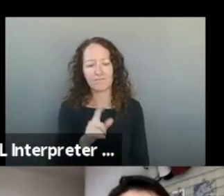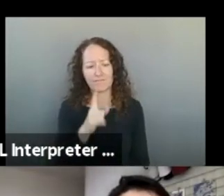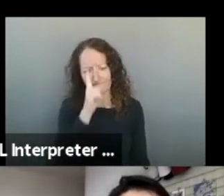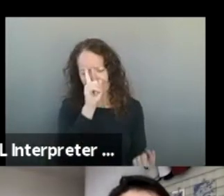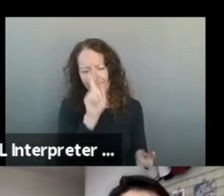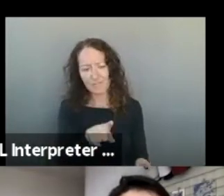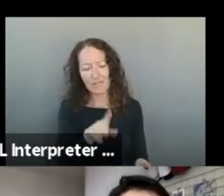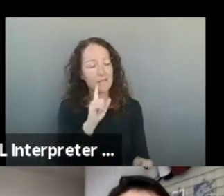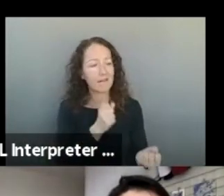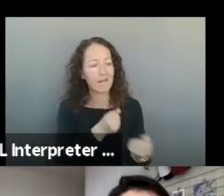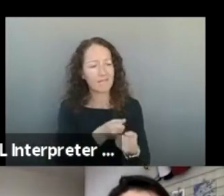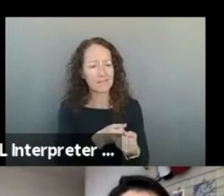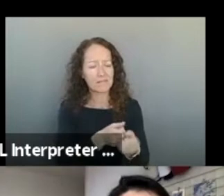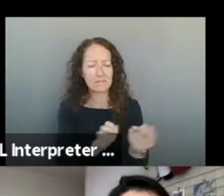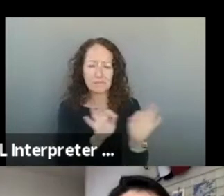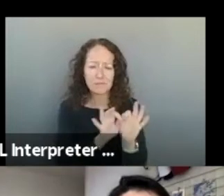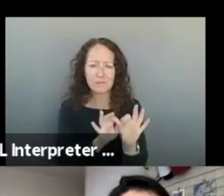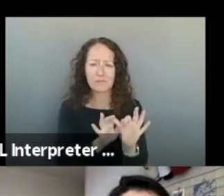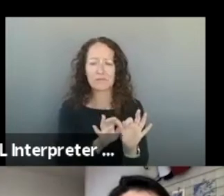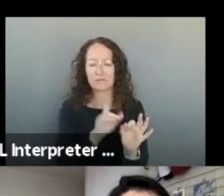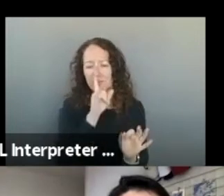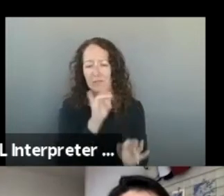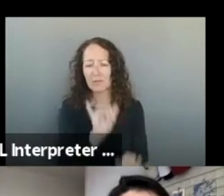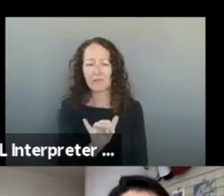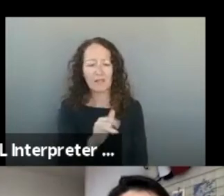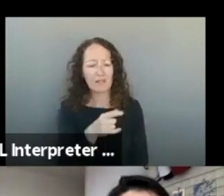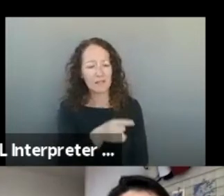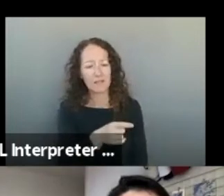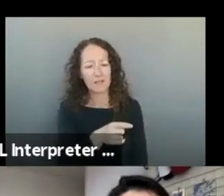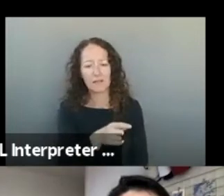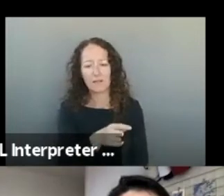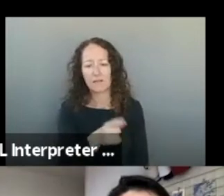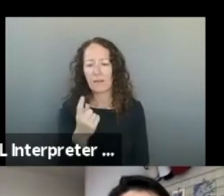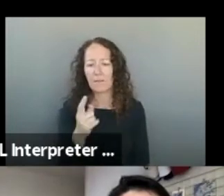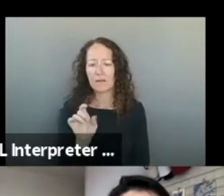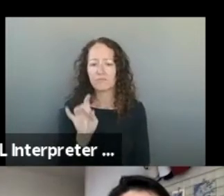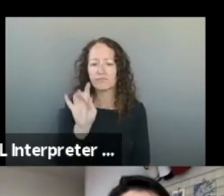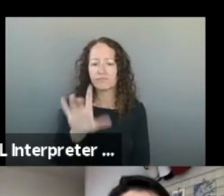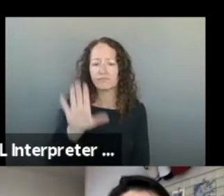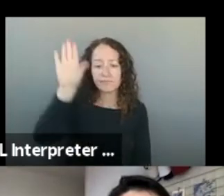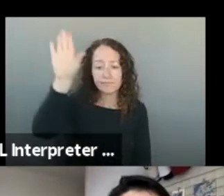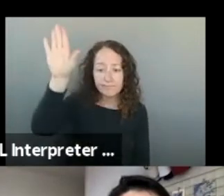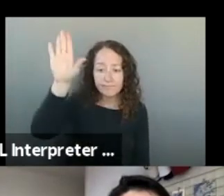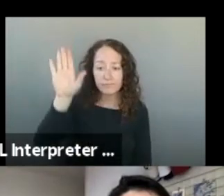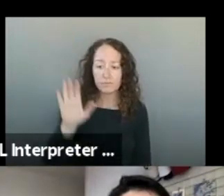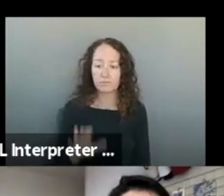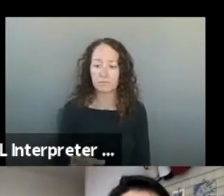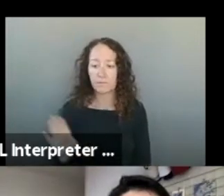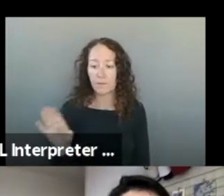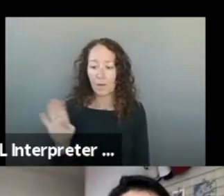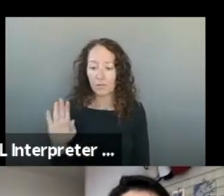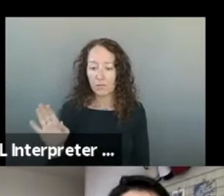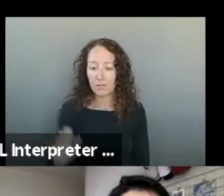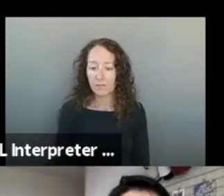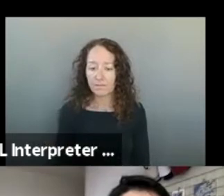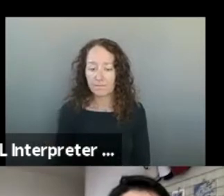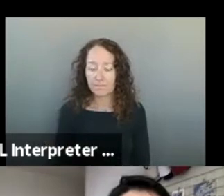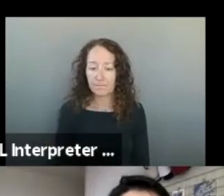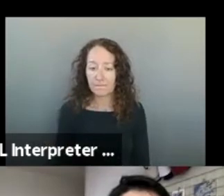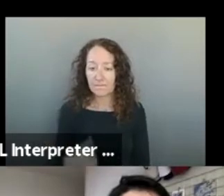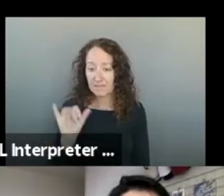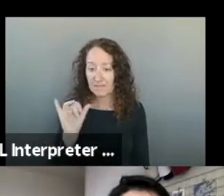so important. It looks like Bashia had her hand raised for a question. Do you still